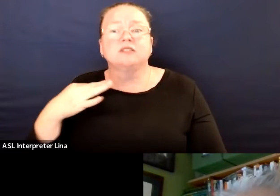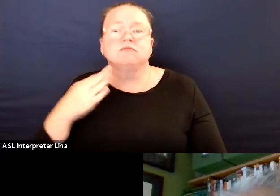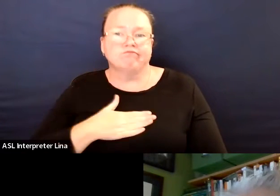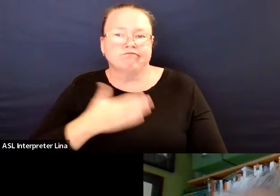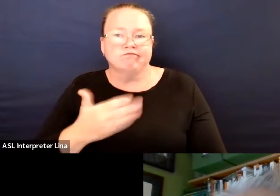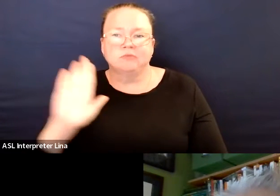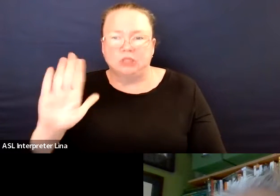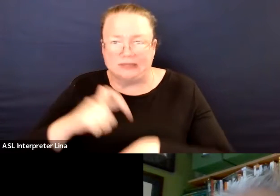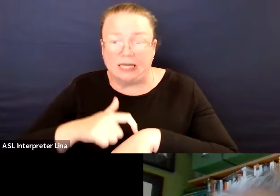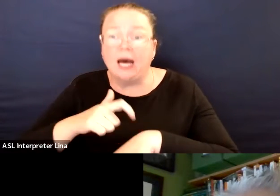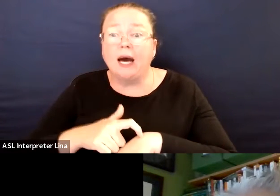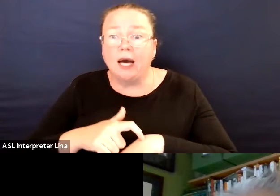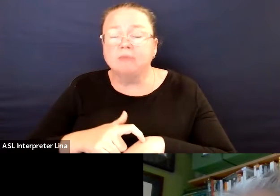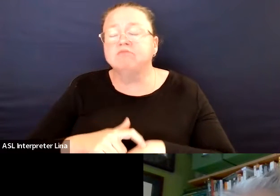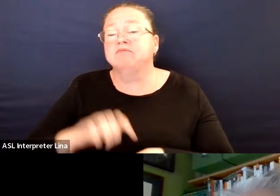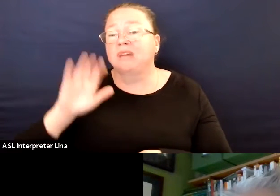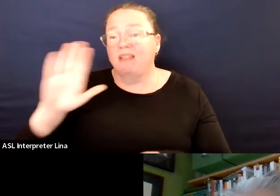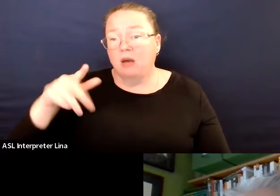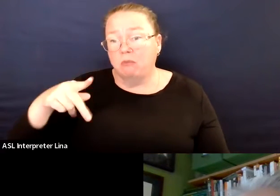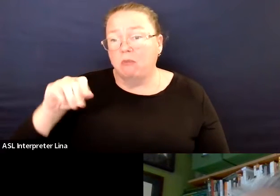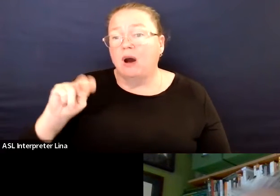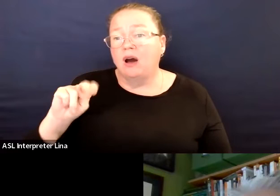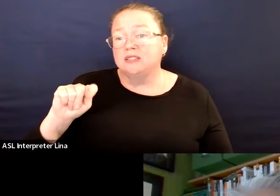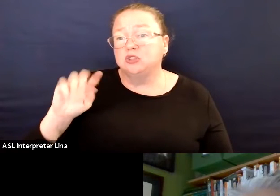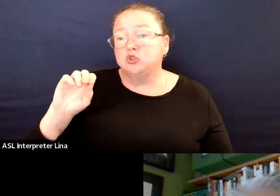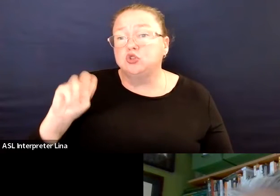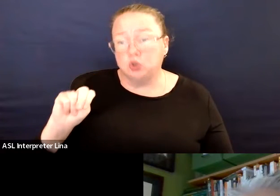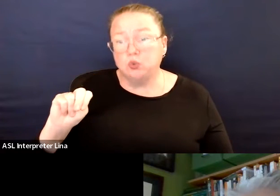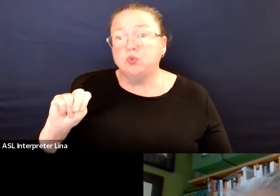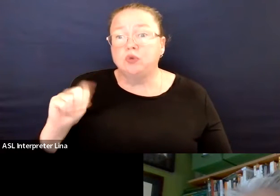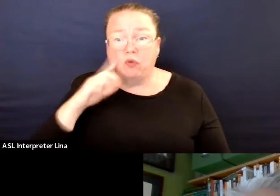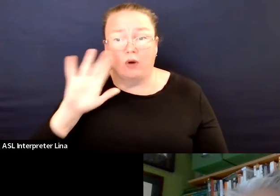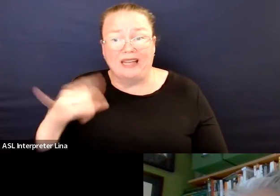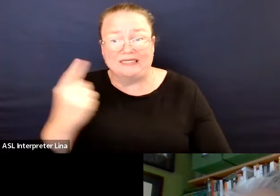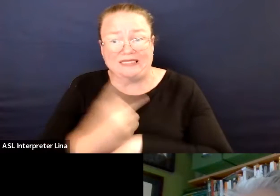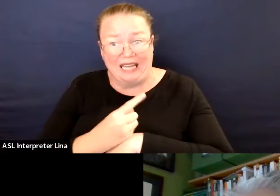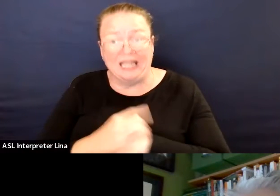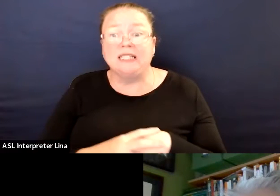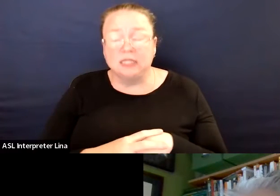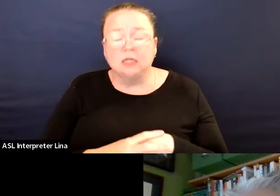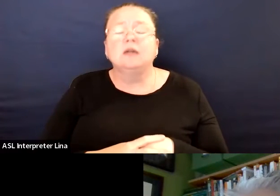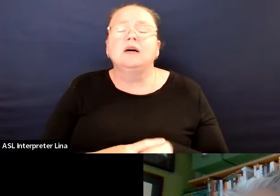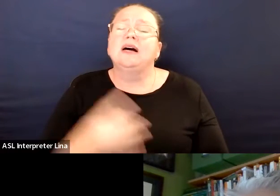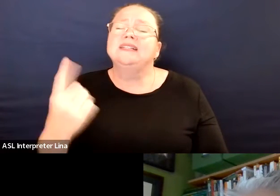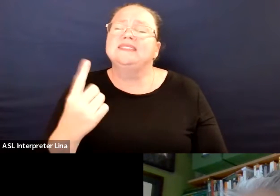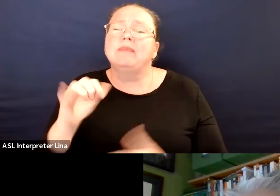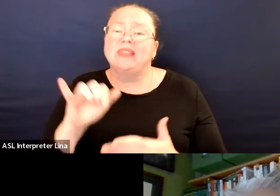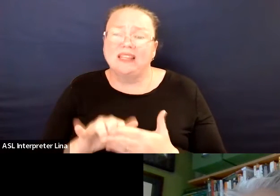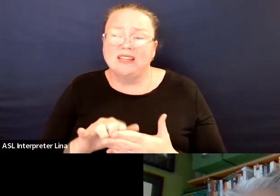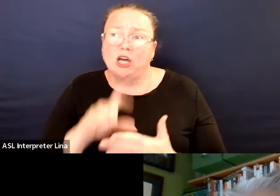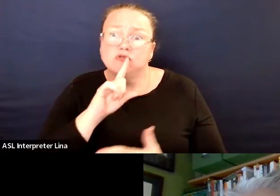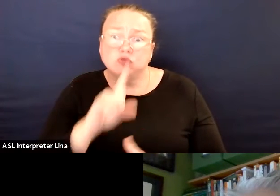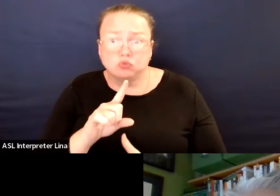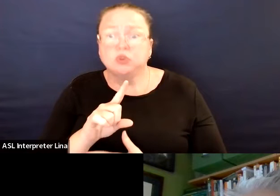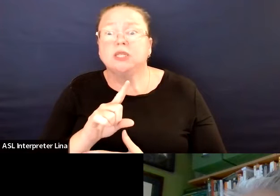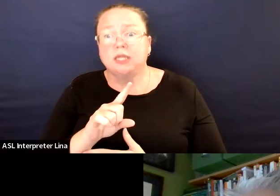time, volunteer their pontoon for the day. And one of the things that we really do,